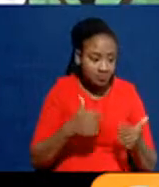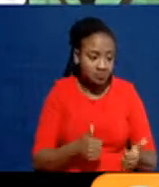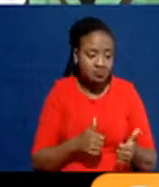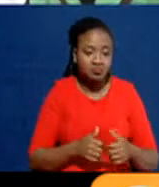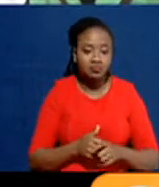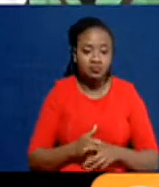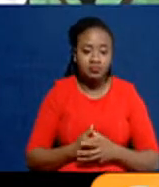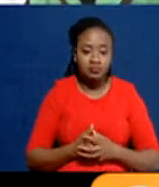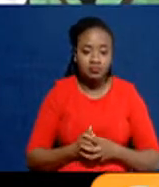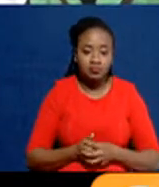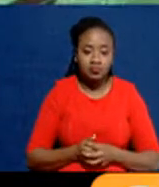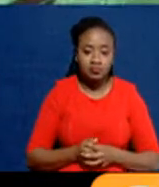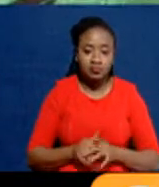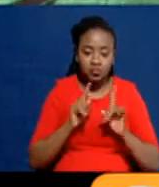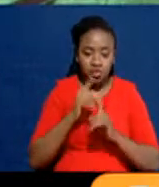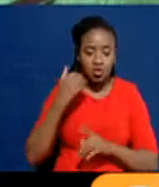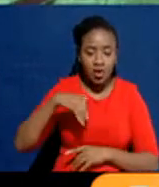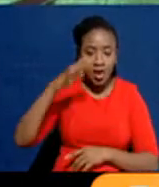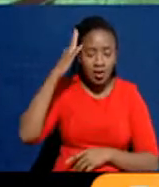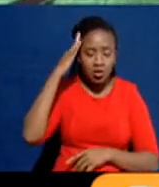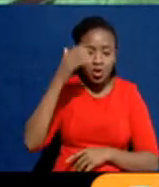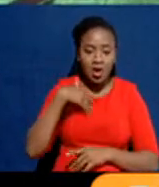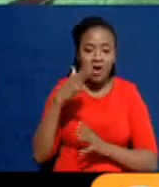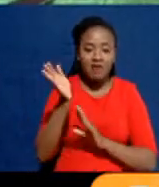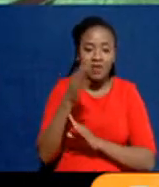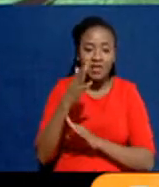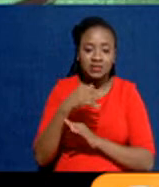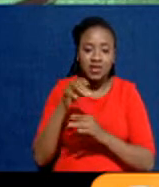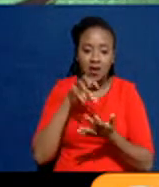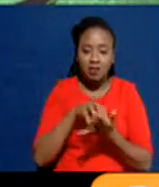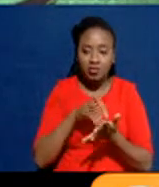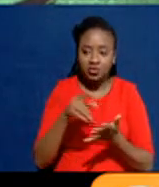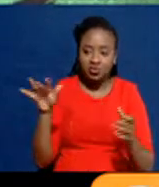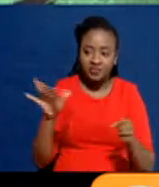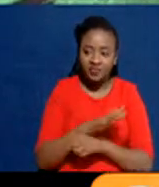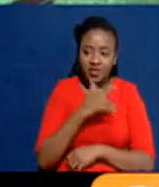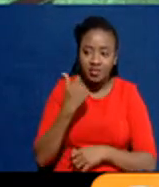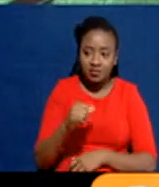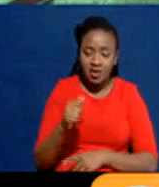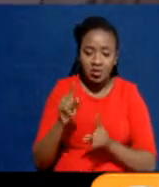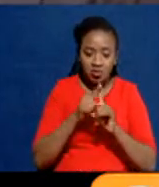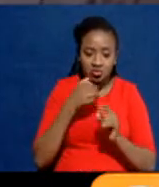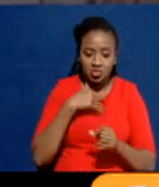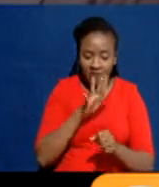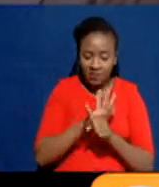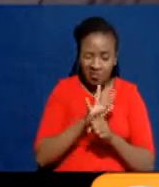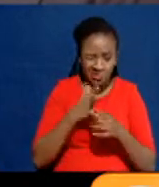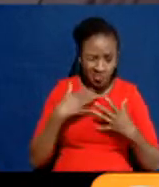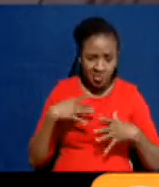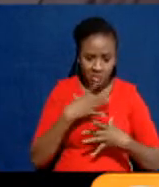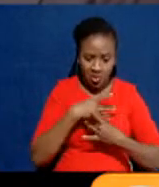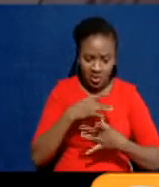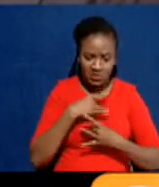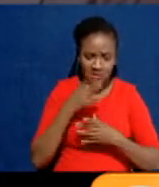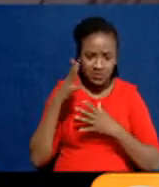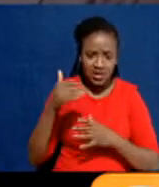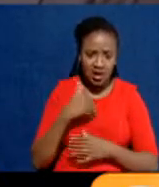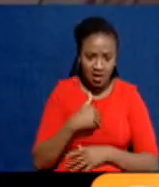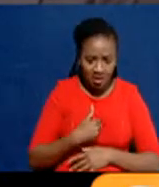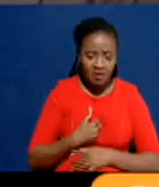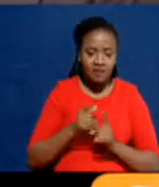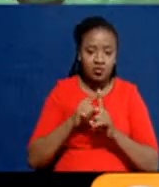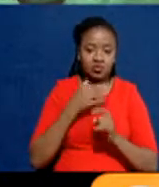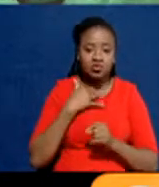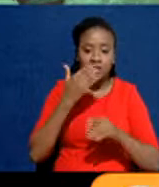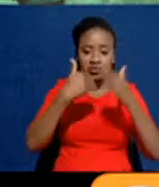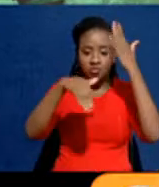there are still ambassadorial positions that are yet to be filled. A lot of interest, but also remember that the statement was that they want professionals